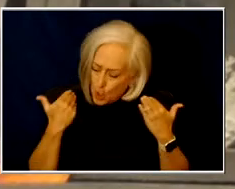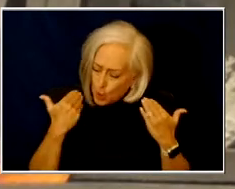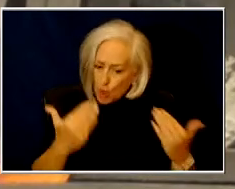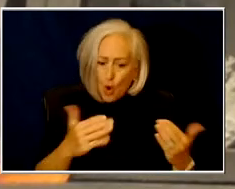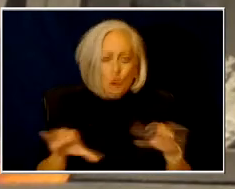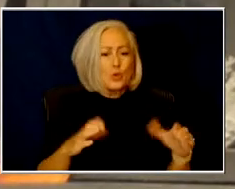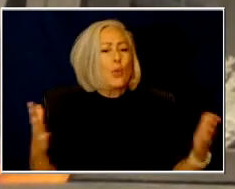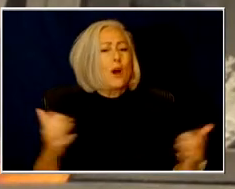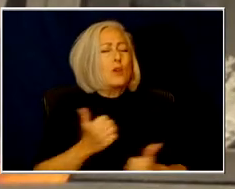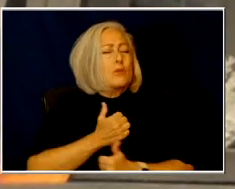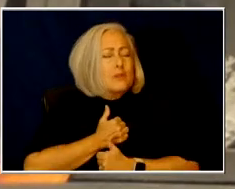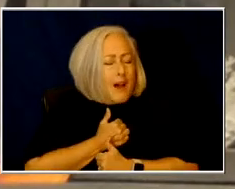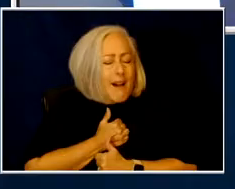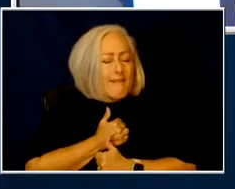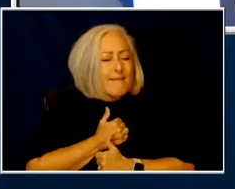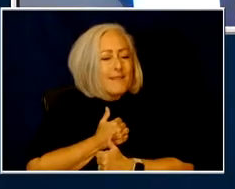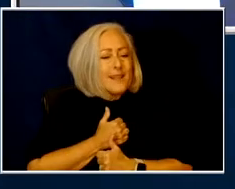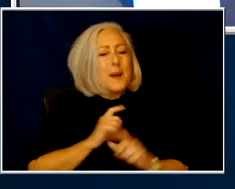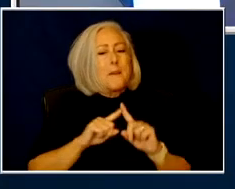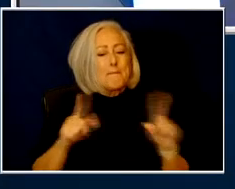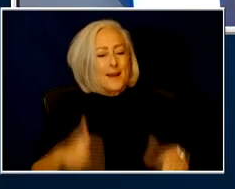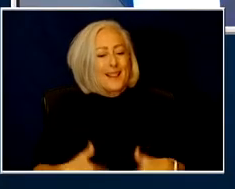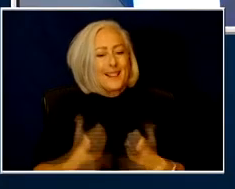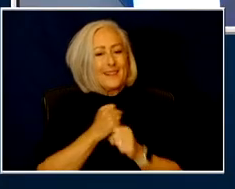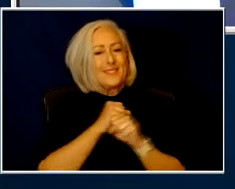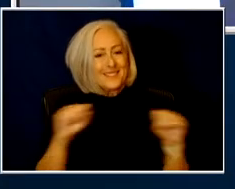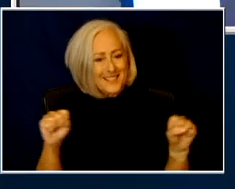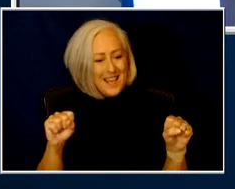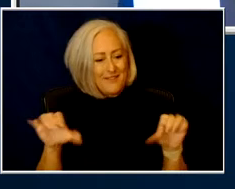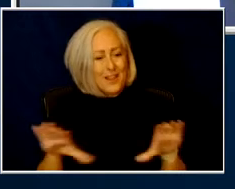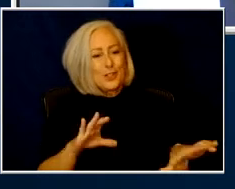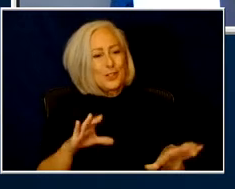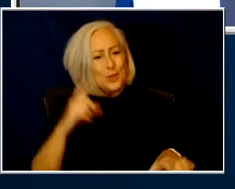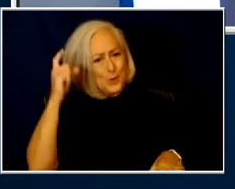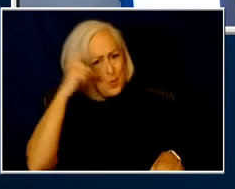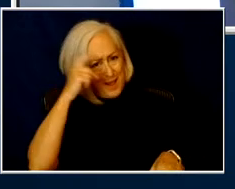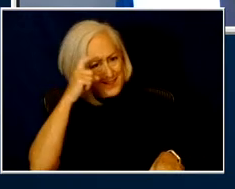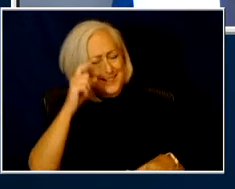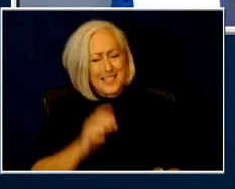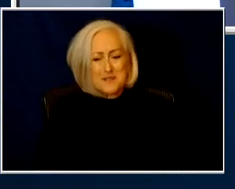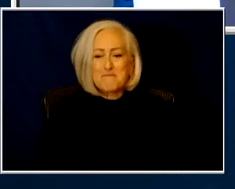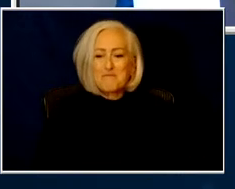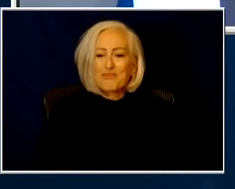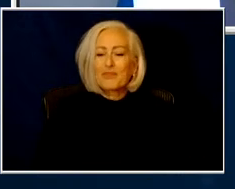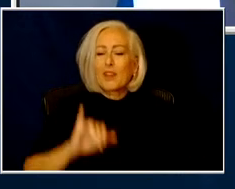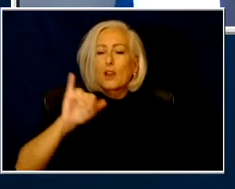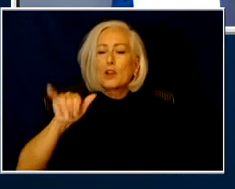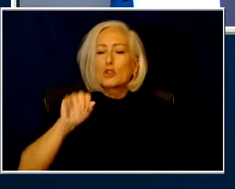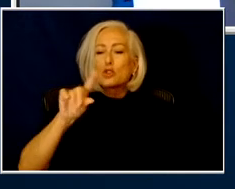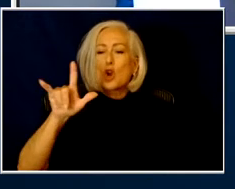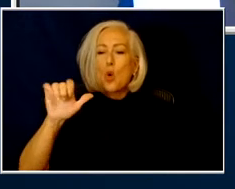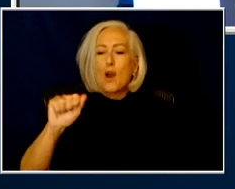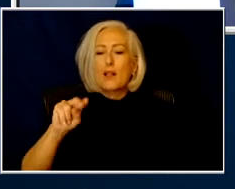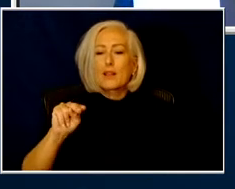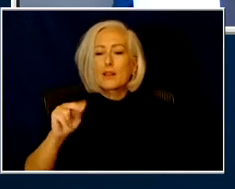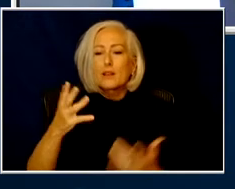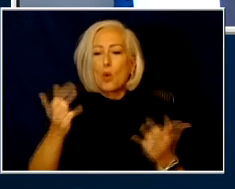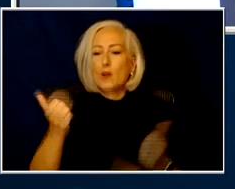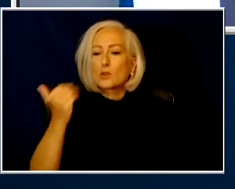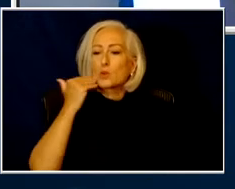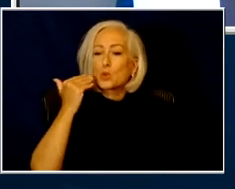wisely well said Dr Poland also Joellen wants to know she's curious what you think when you hear about